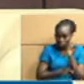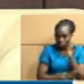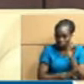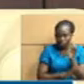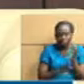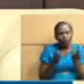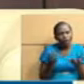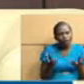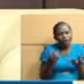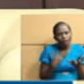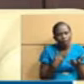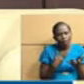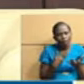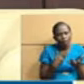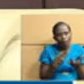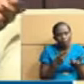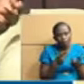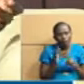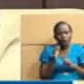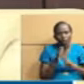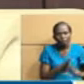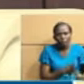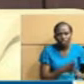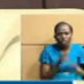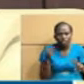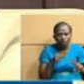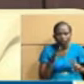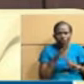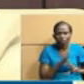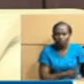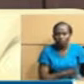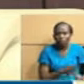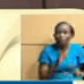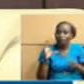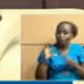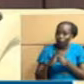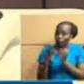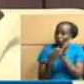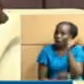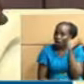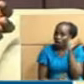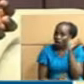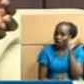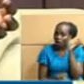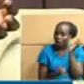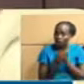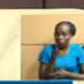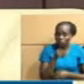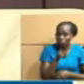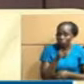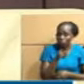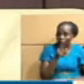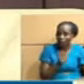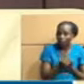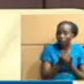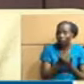definition of our vulnerability as poor people, as poor countries, does it in a way help governments especially, and us